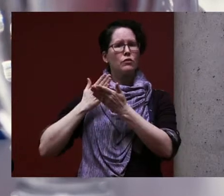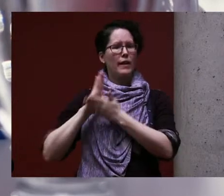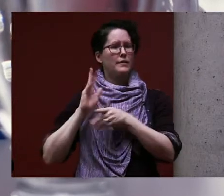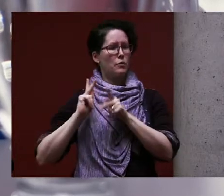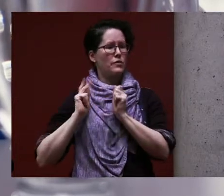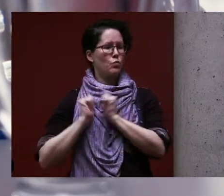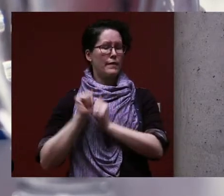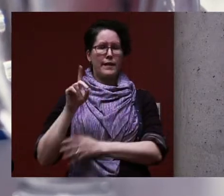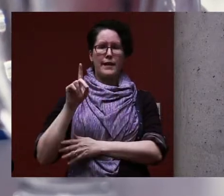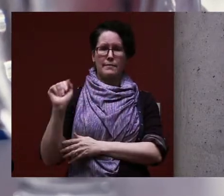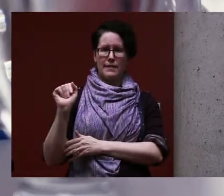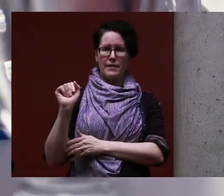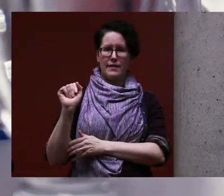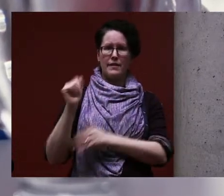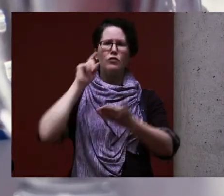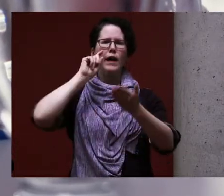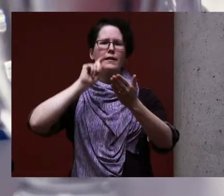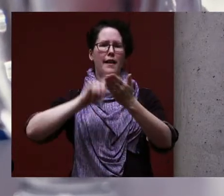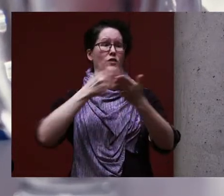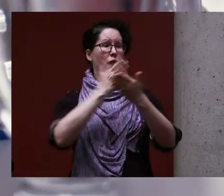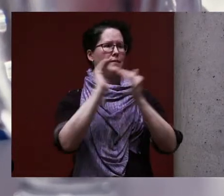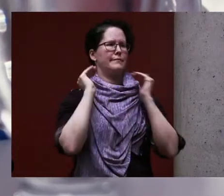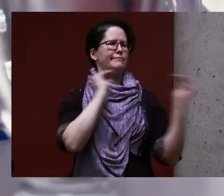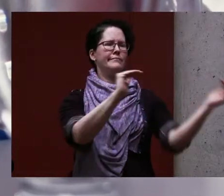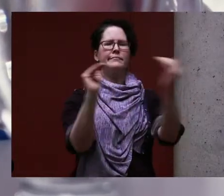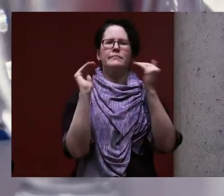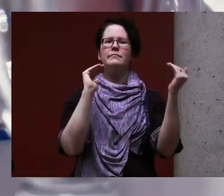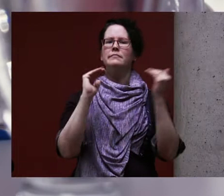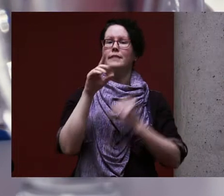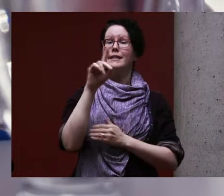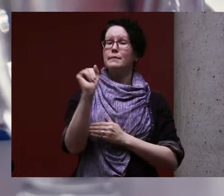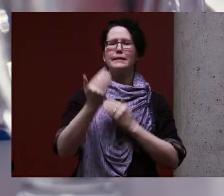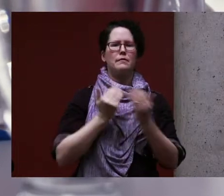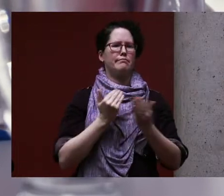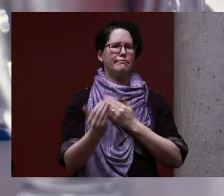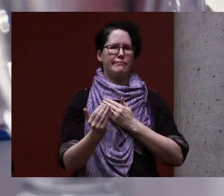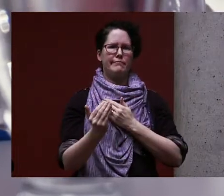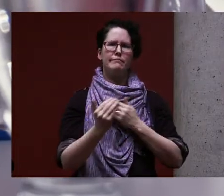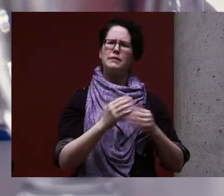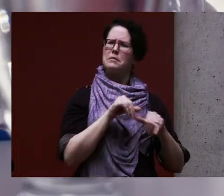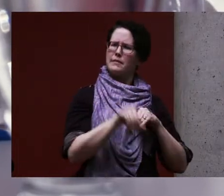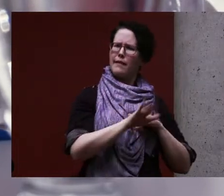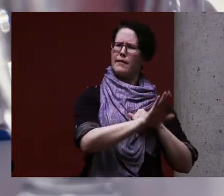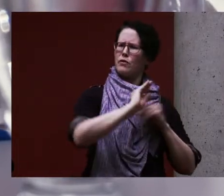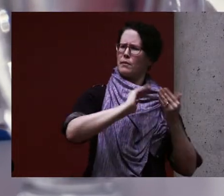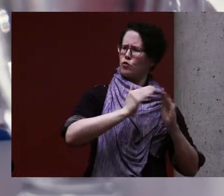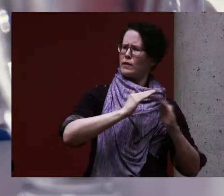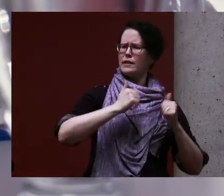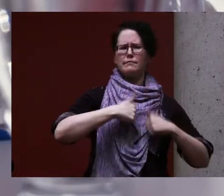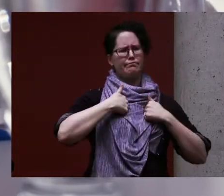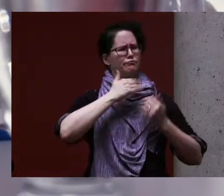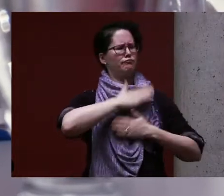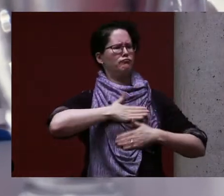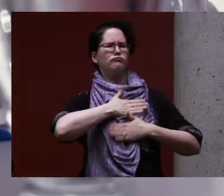Disabilities recognizes the equal rights of all persons with disabilities to live in their community